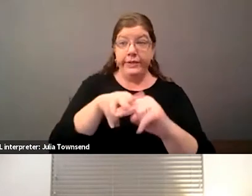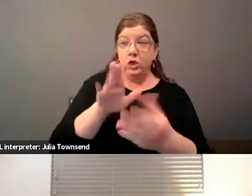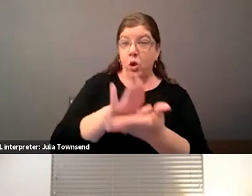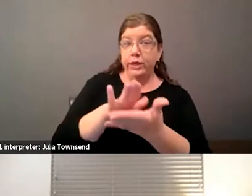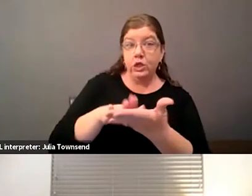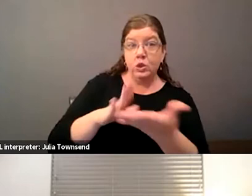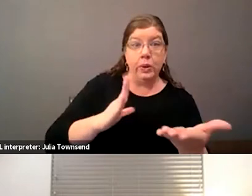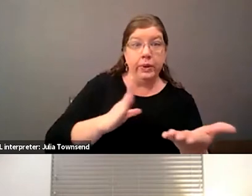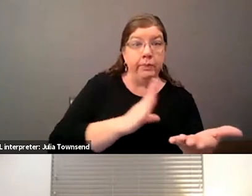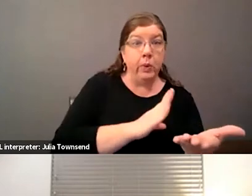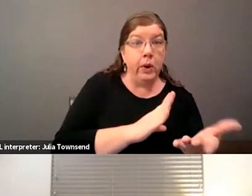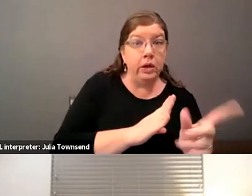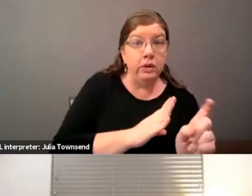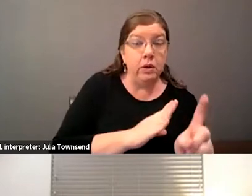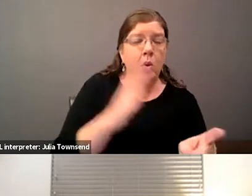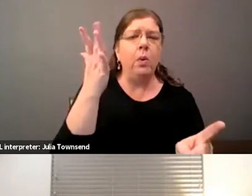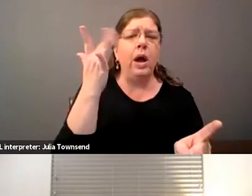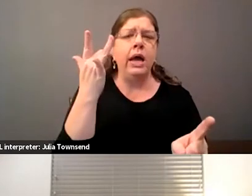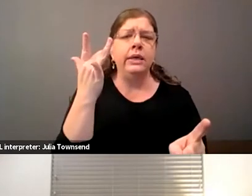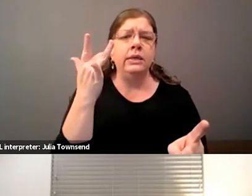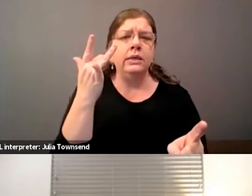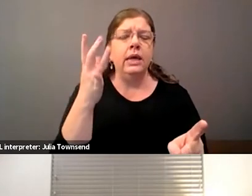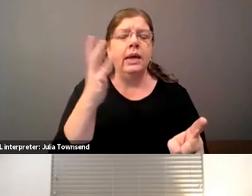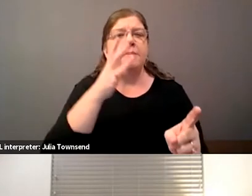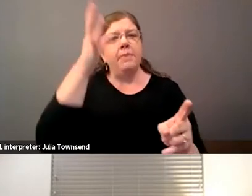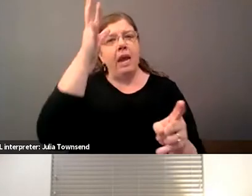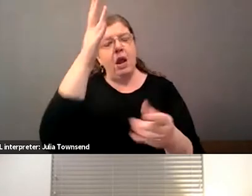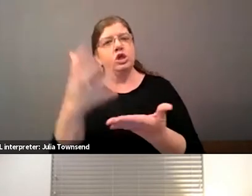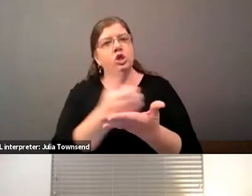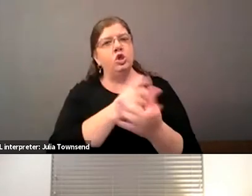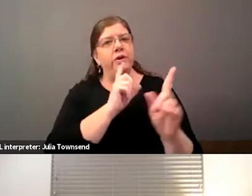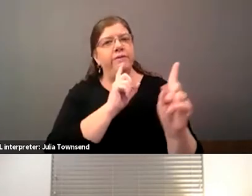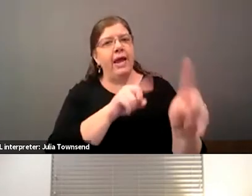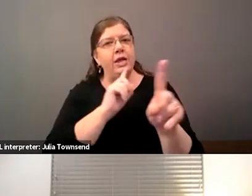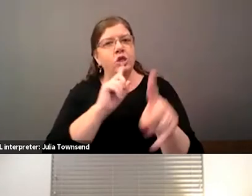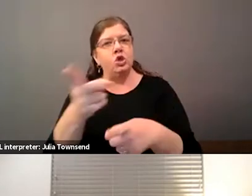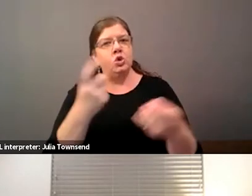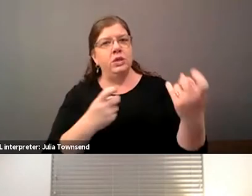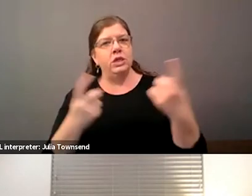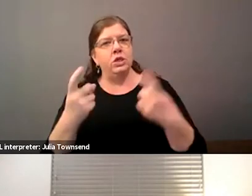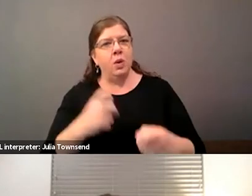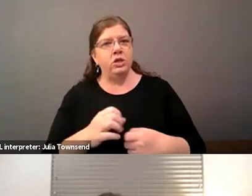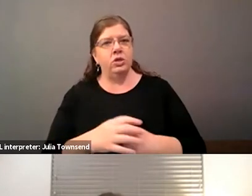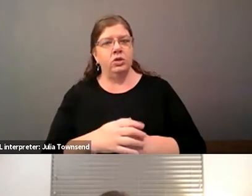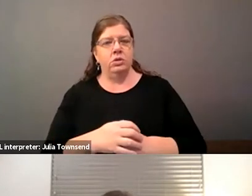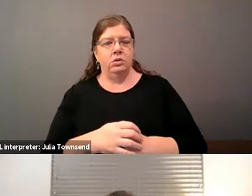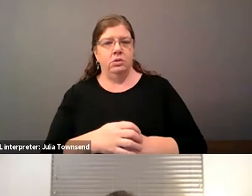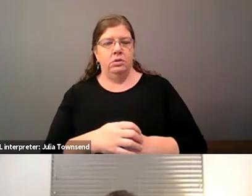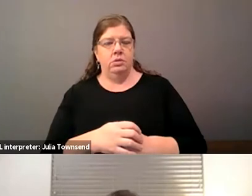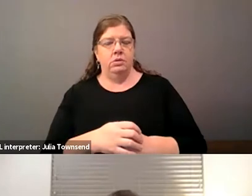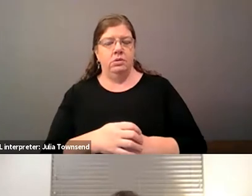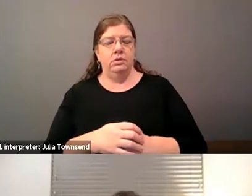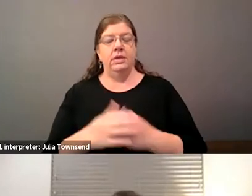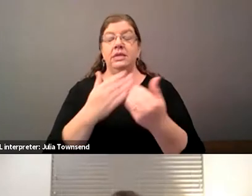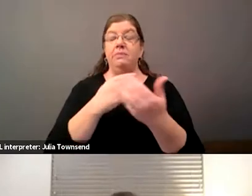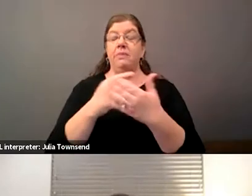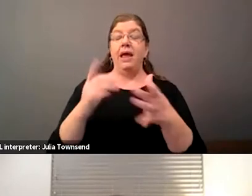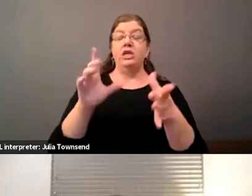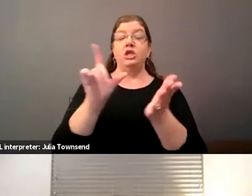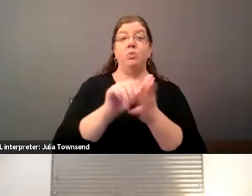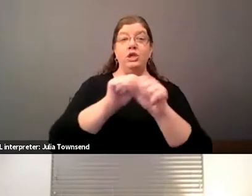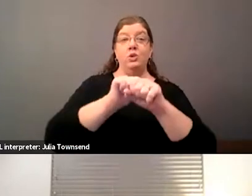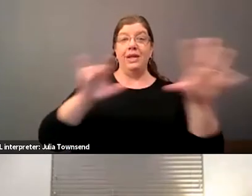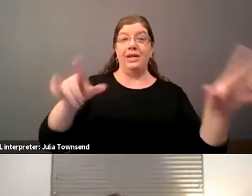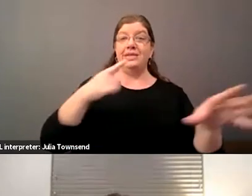board and why parents deserve answers to these questions despite the press release claiming you have no